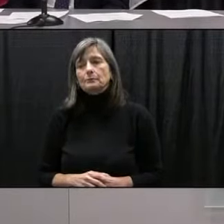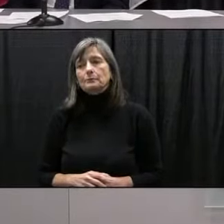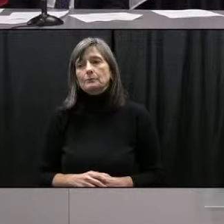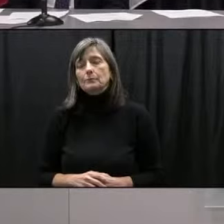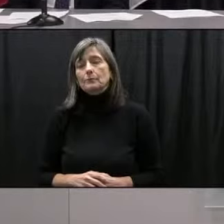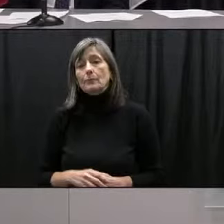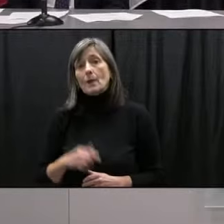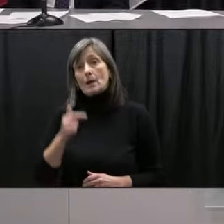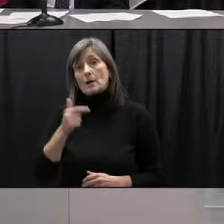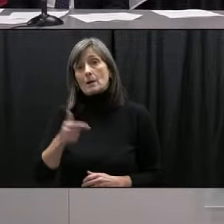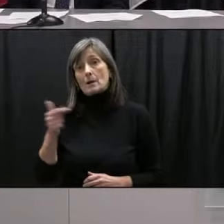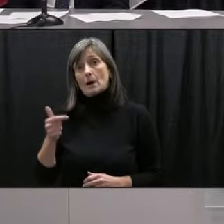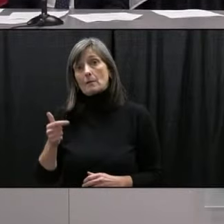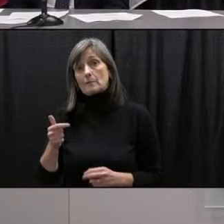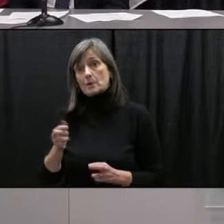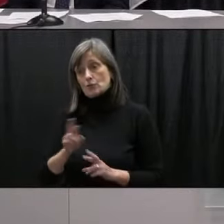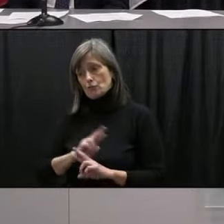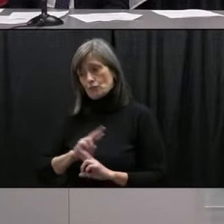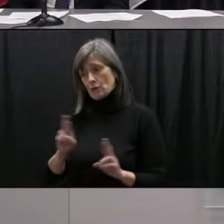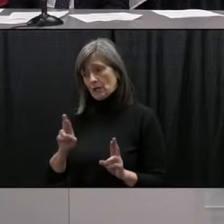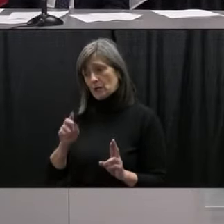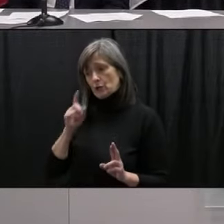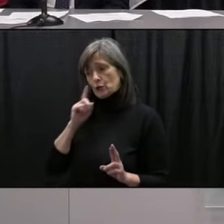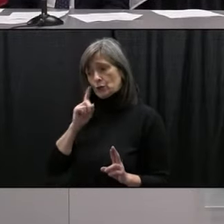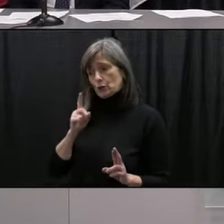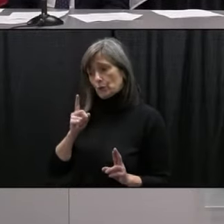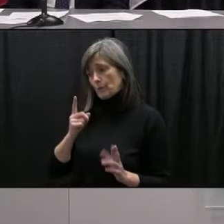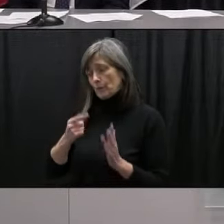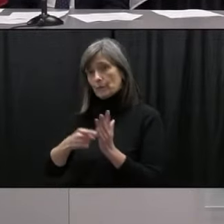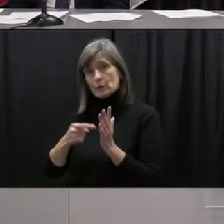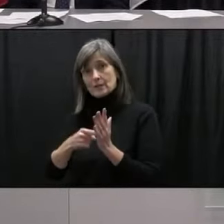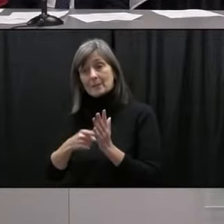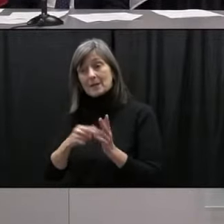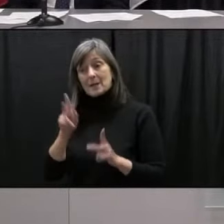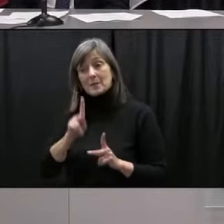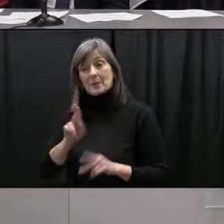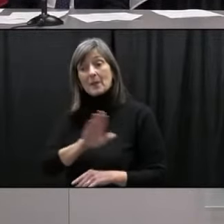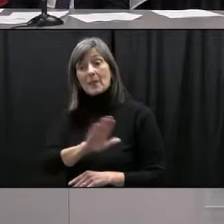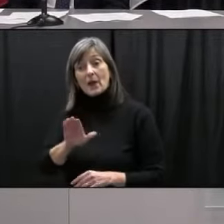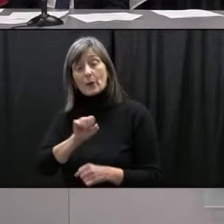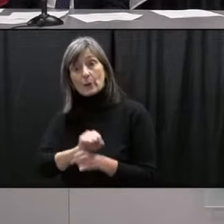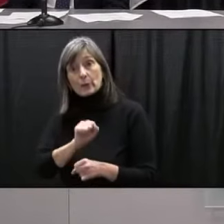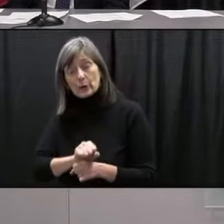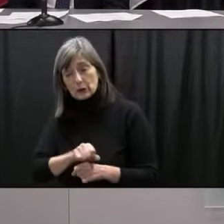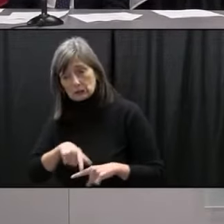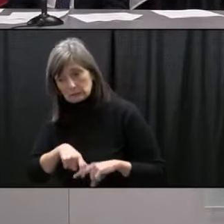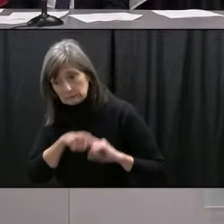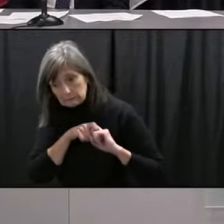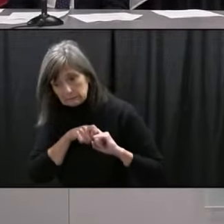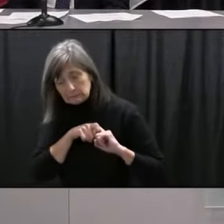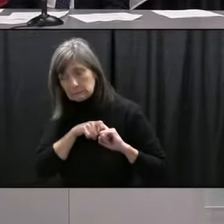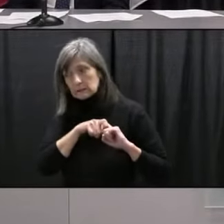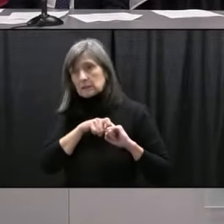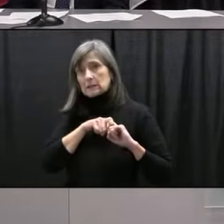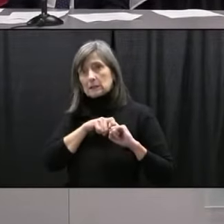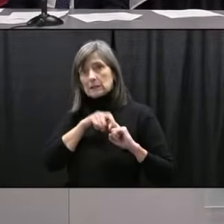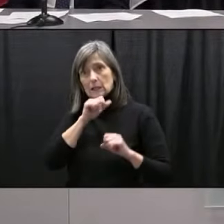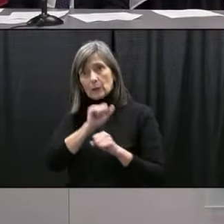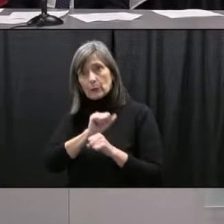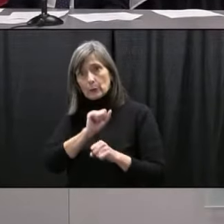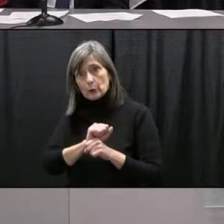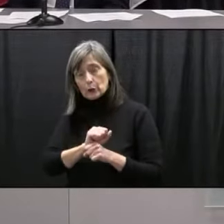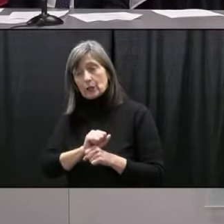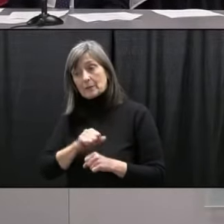physicians, those who had their work interrupted throughout all this, similar to the pandemic work disruption